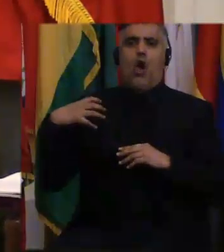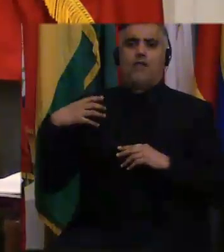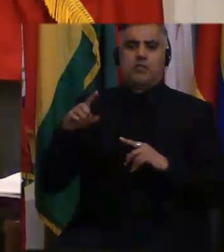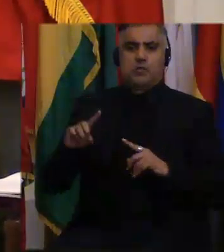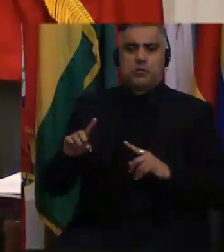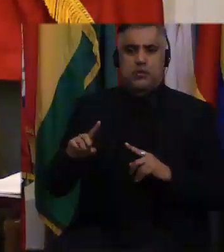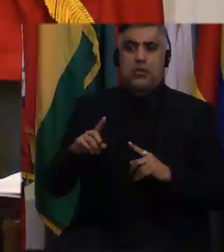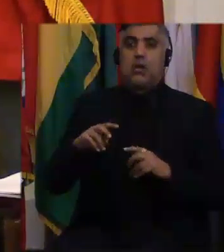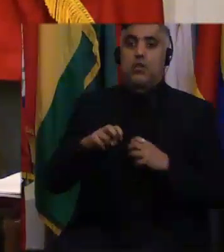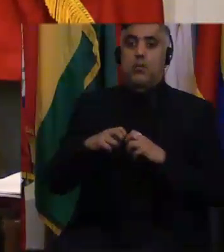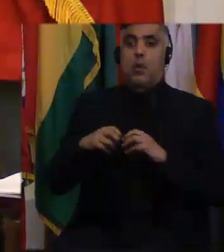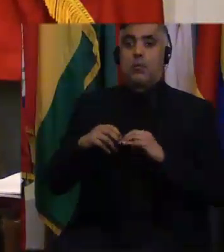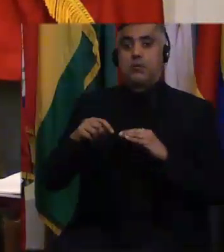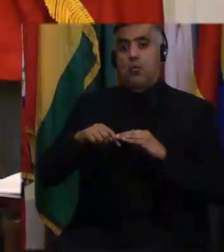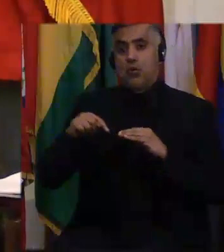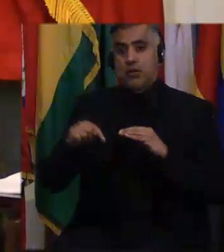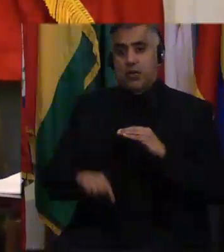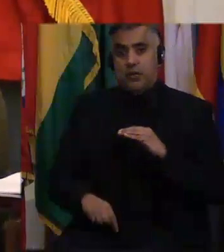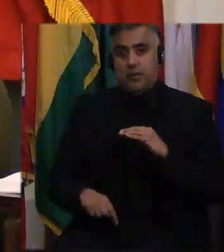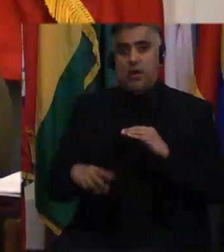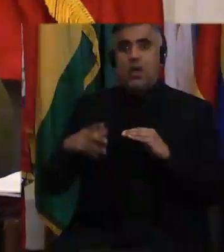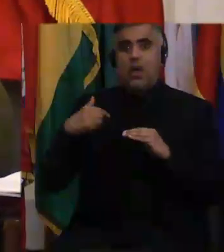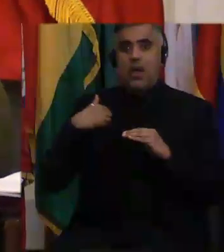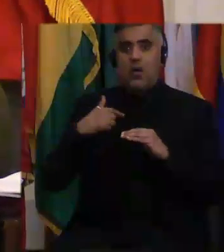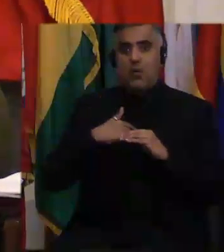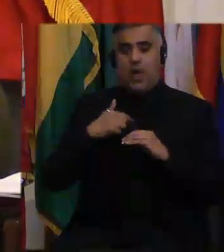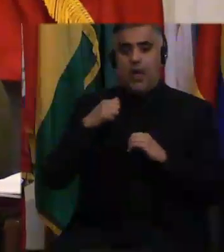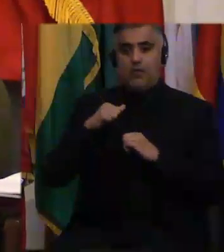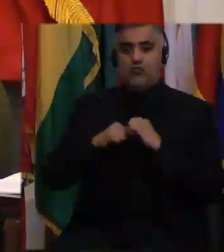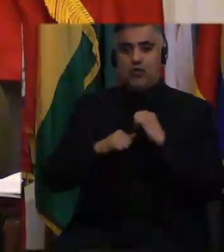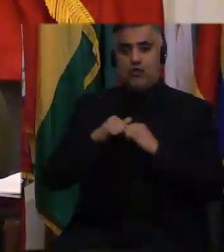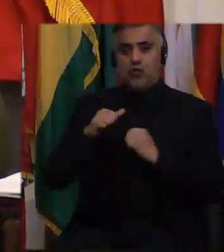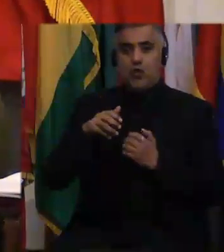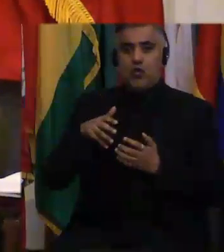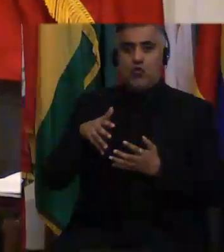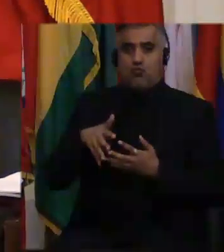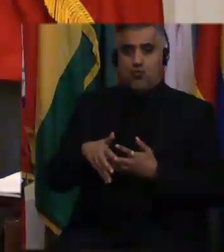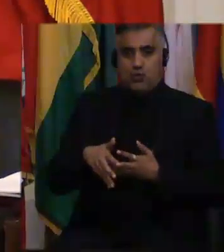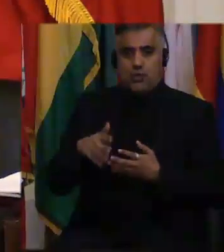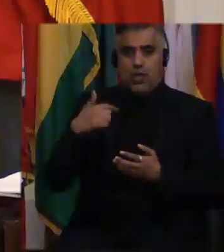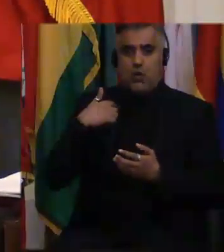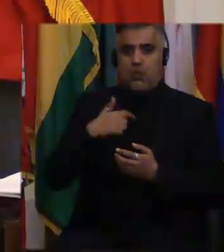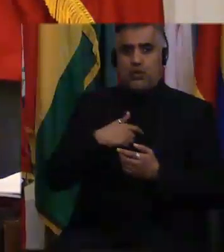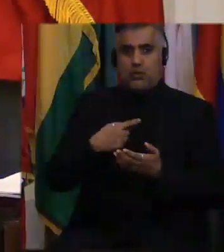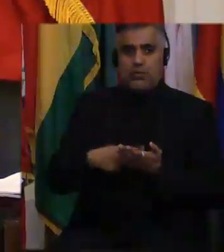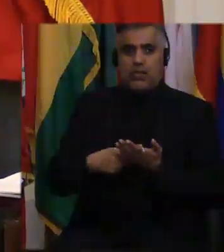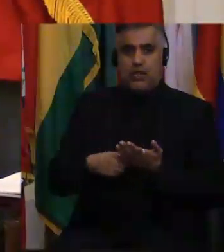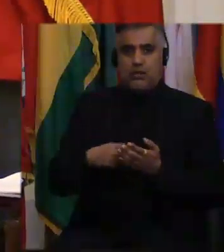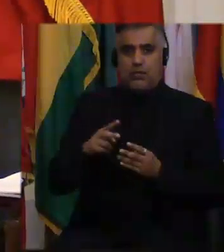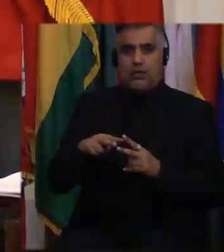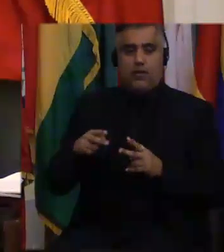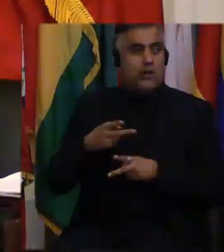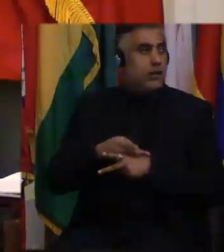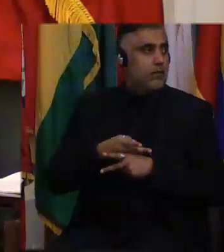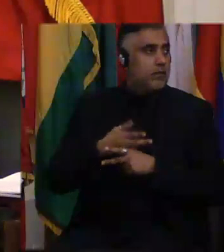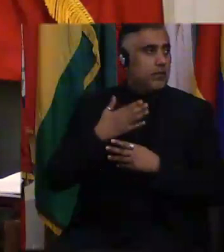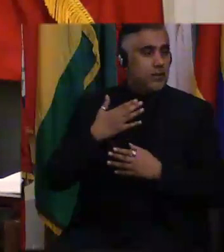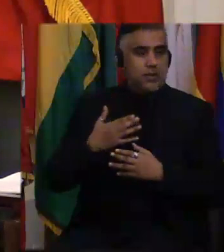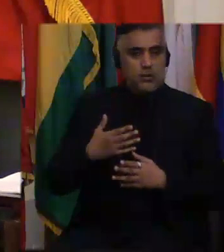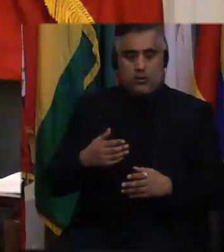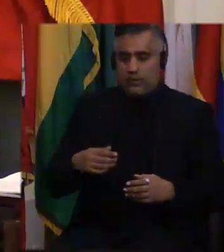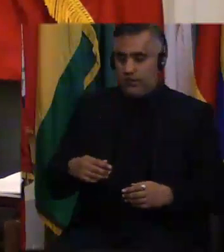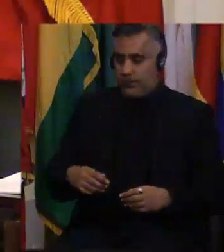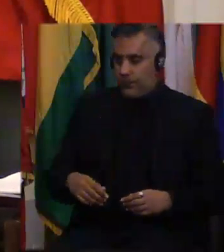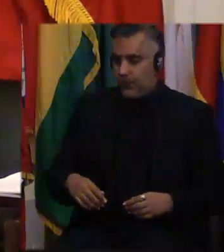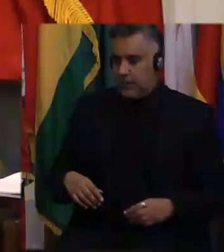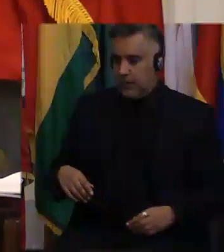problema que tiene raíces estructurales que deben ser atacadas muy cuidadosamente. Gracias. Thanks, Sylvia. Next question,